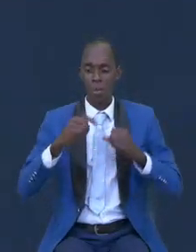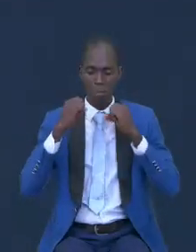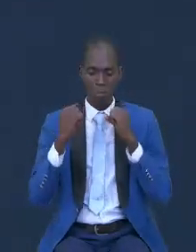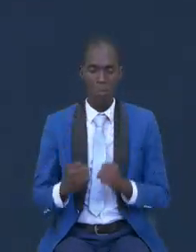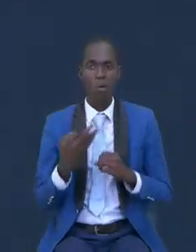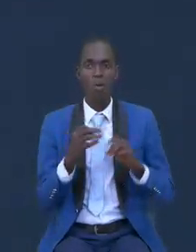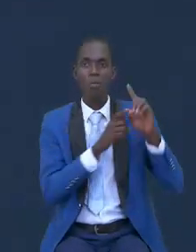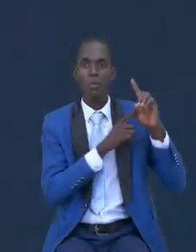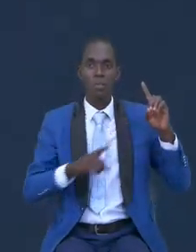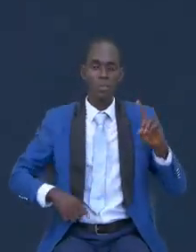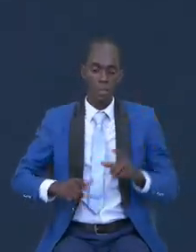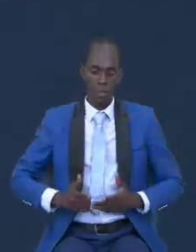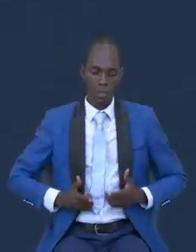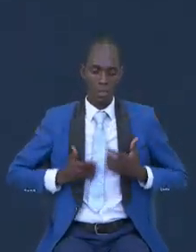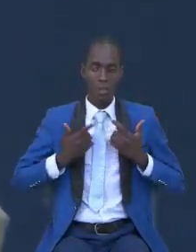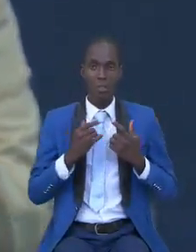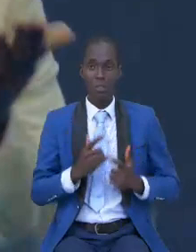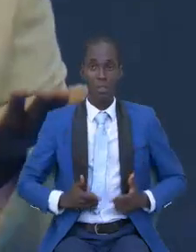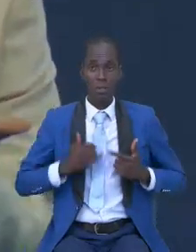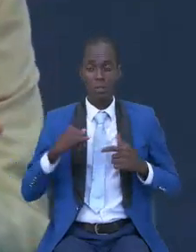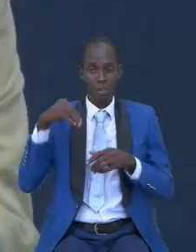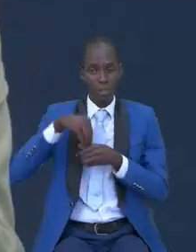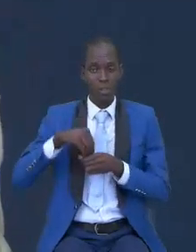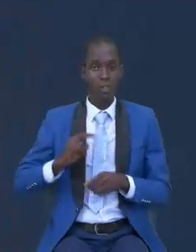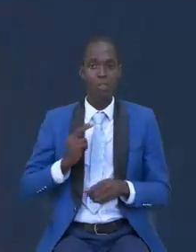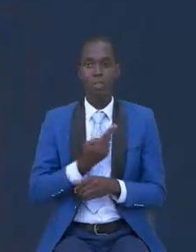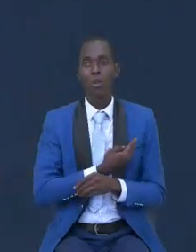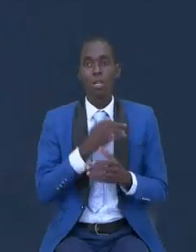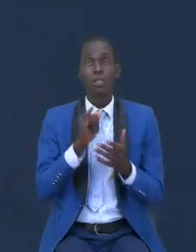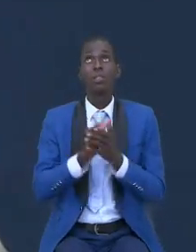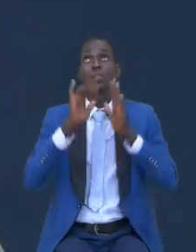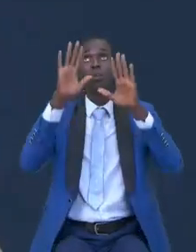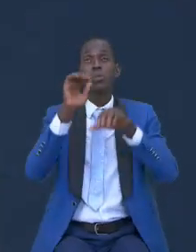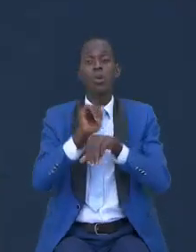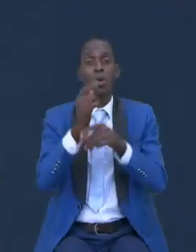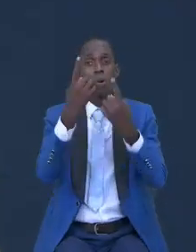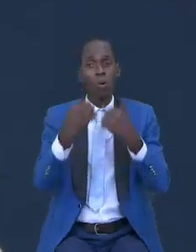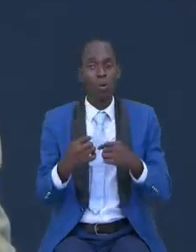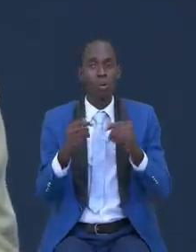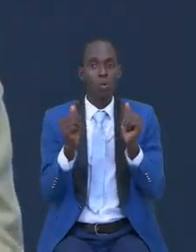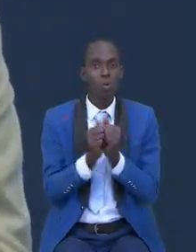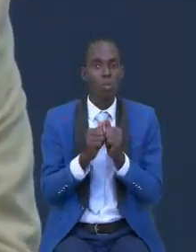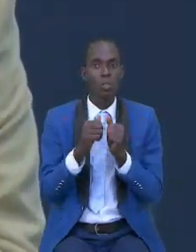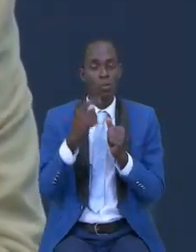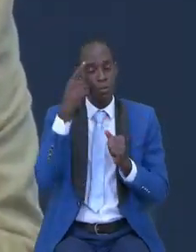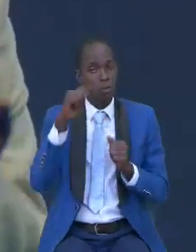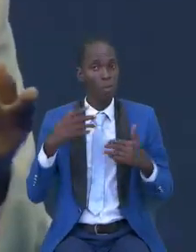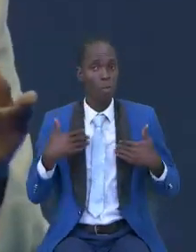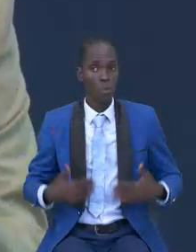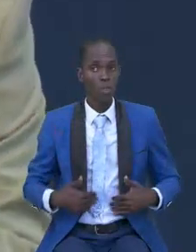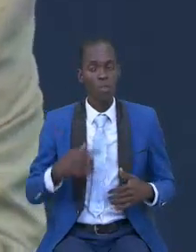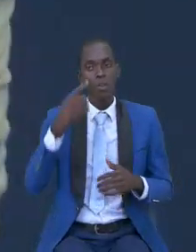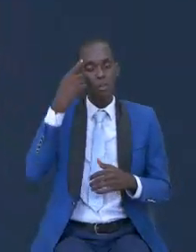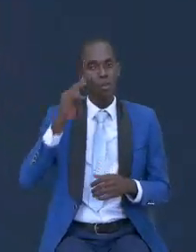Lord resident within us. That miracle comes for the body, for the soul, for